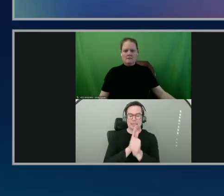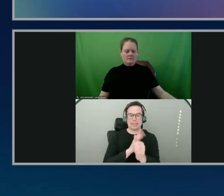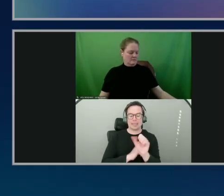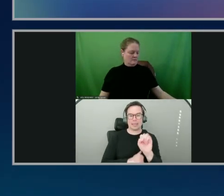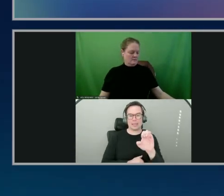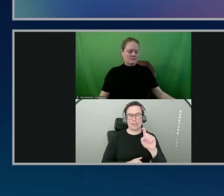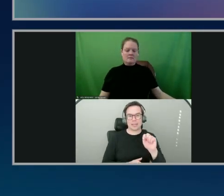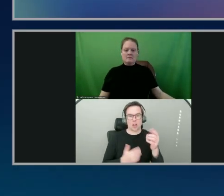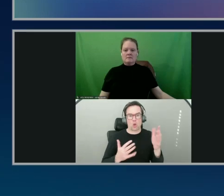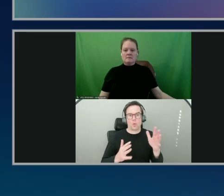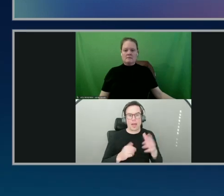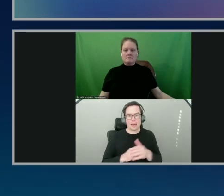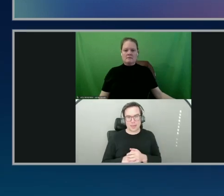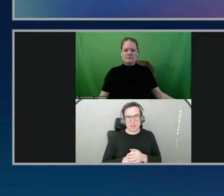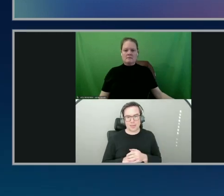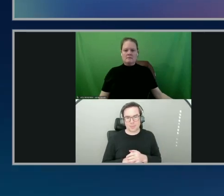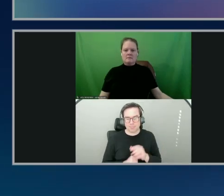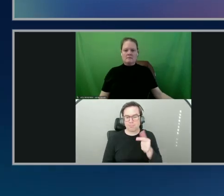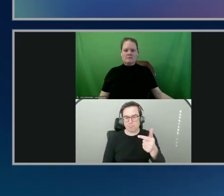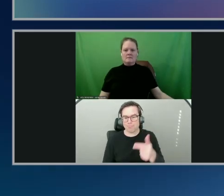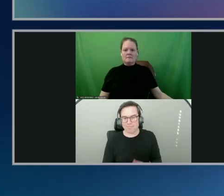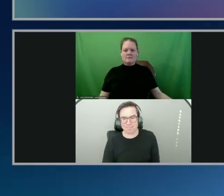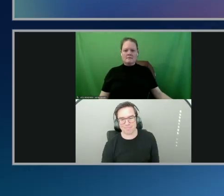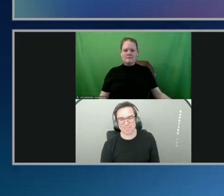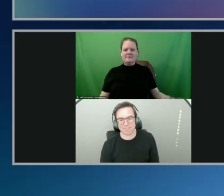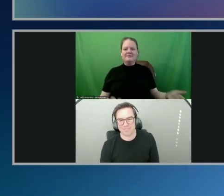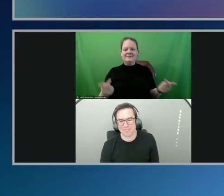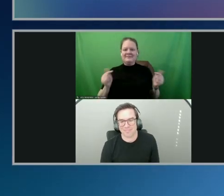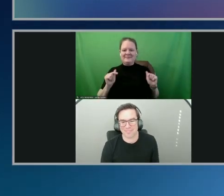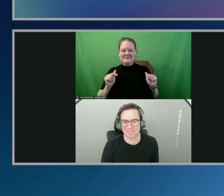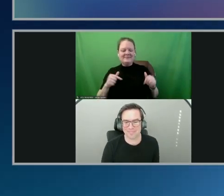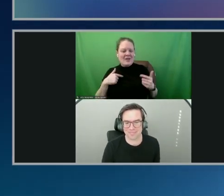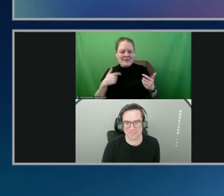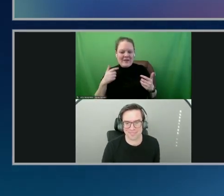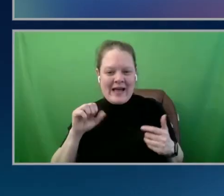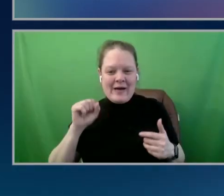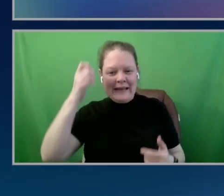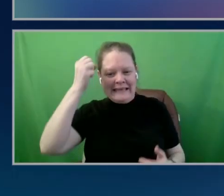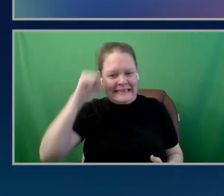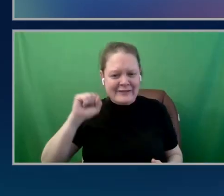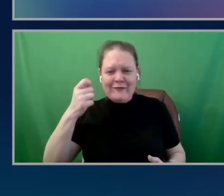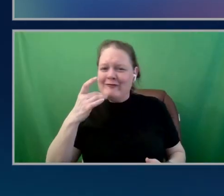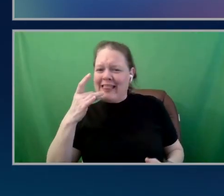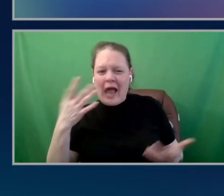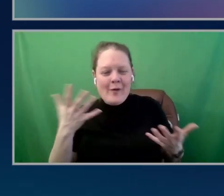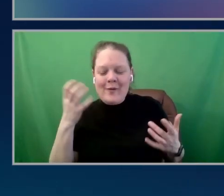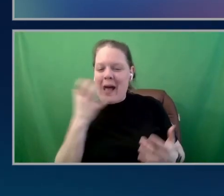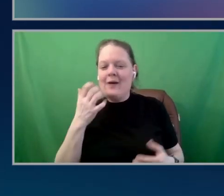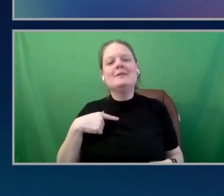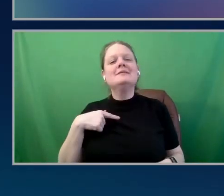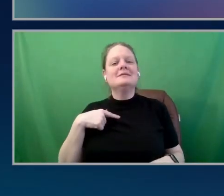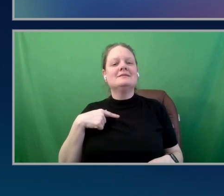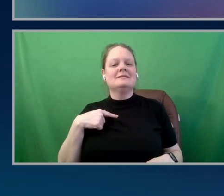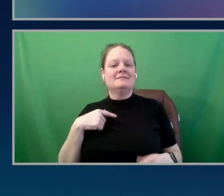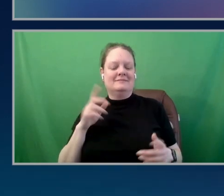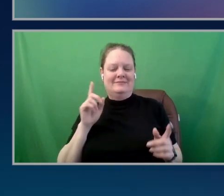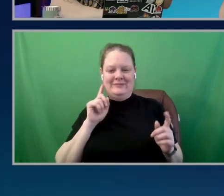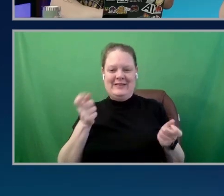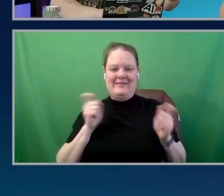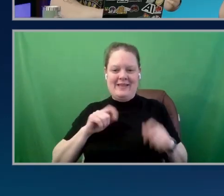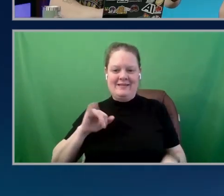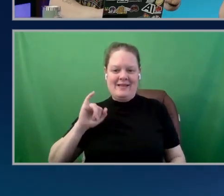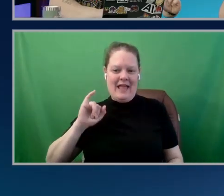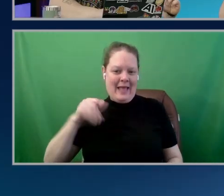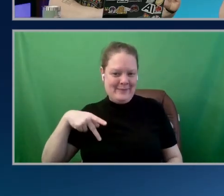feeling comforted. Oh, where's the silver light? Silver light. Wow. Oh, you will be missed, silver light. R.I.P. And then